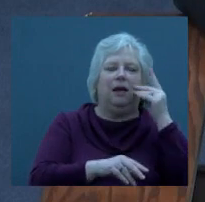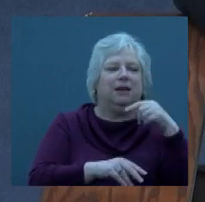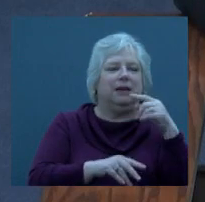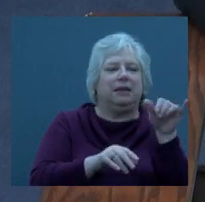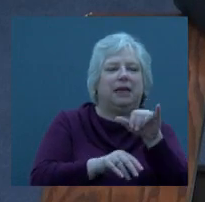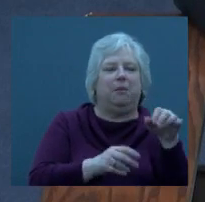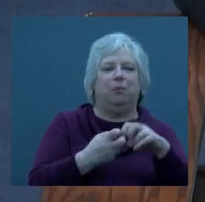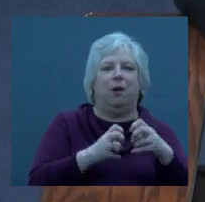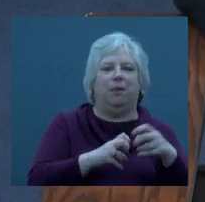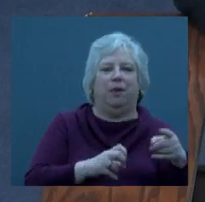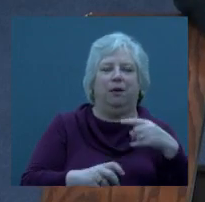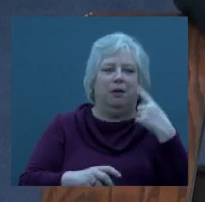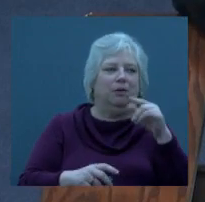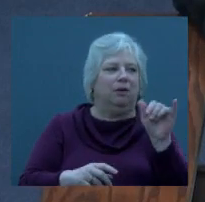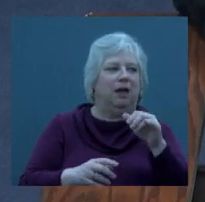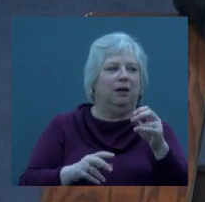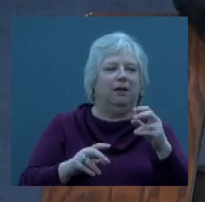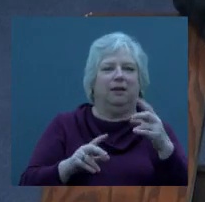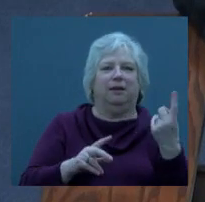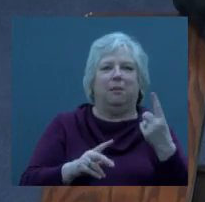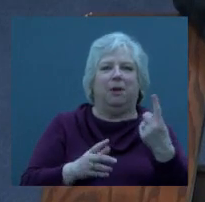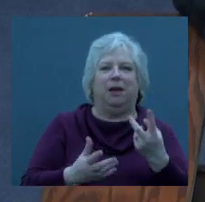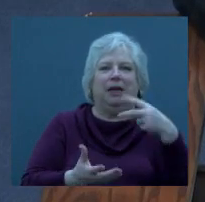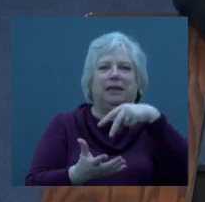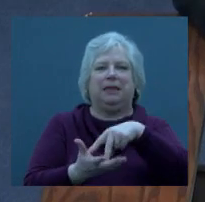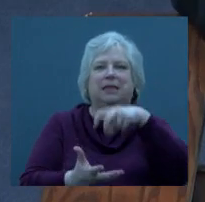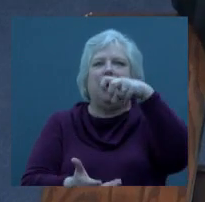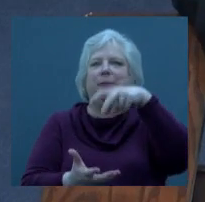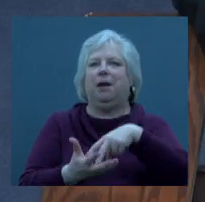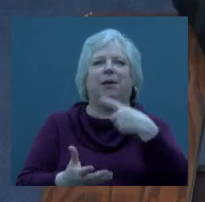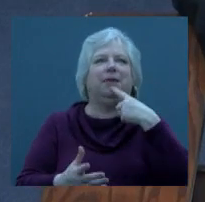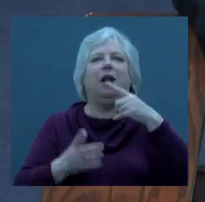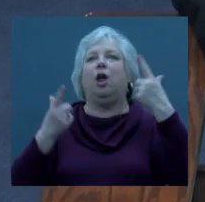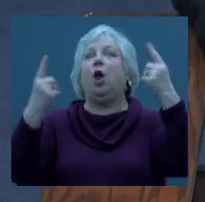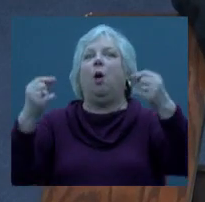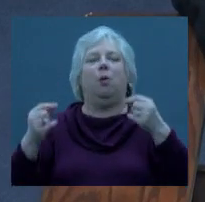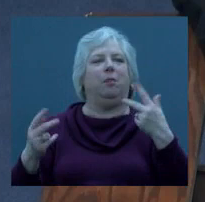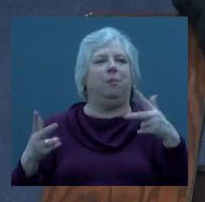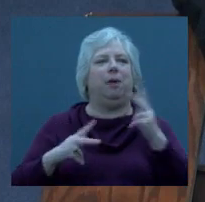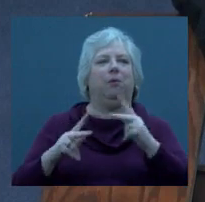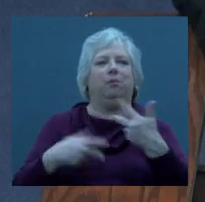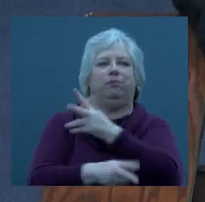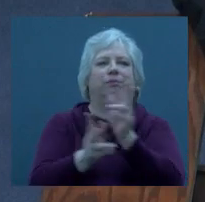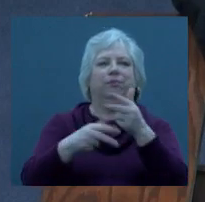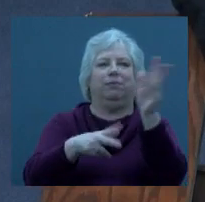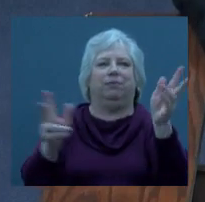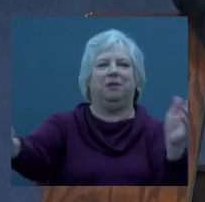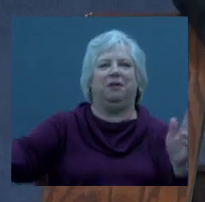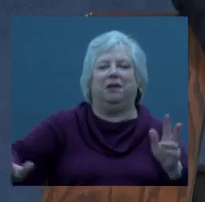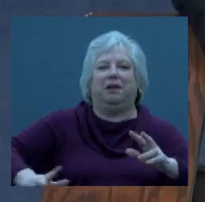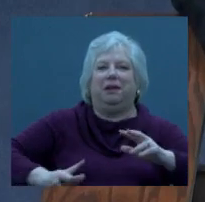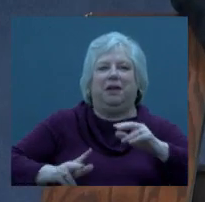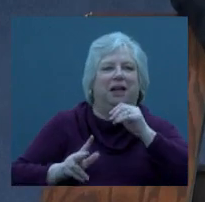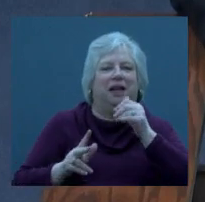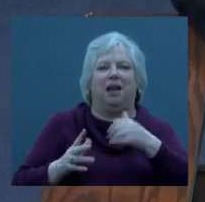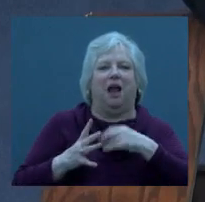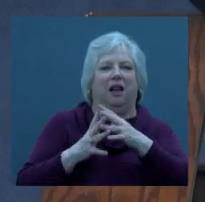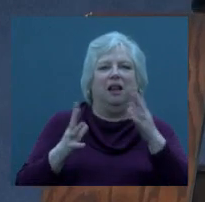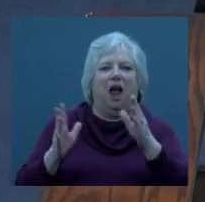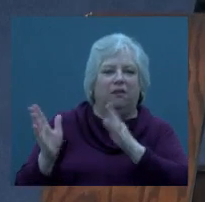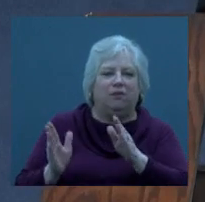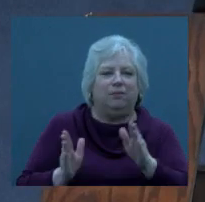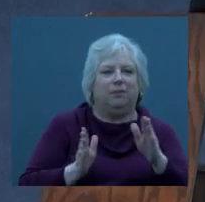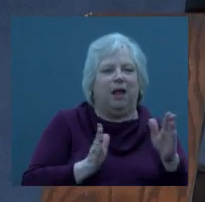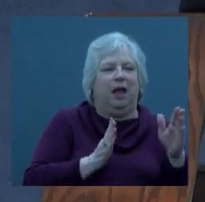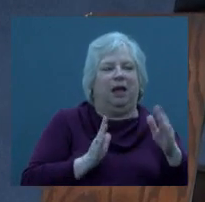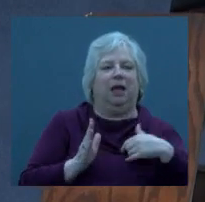looked like somebody jumped up in a store and hollered, go, and they just go every direction. They don't have much organization about it.